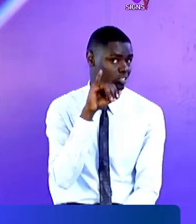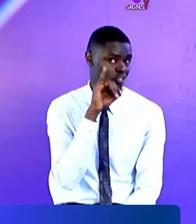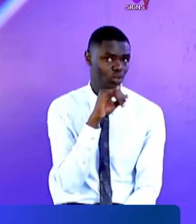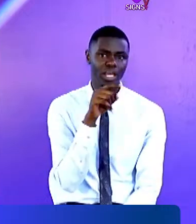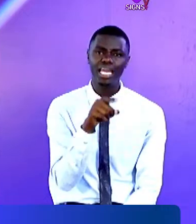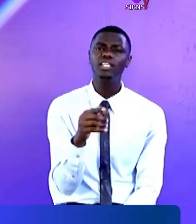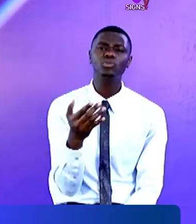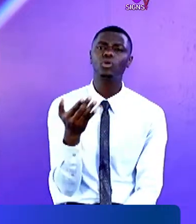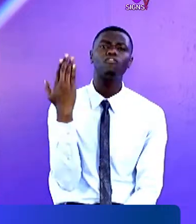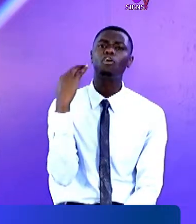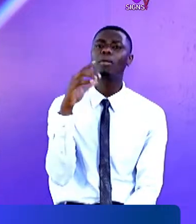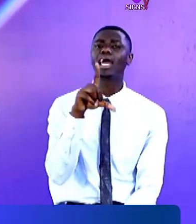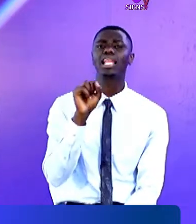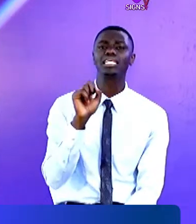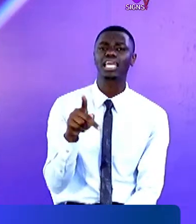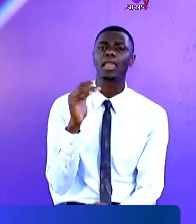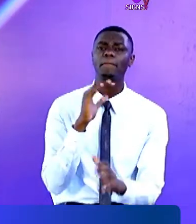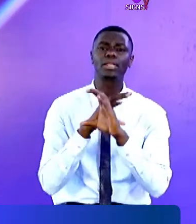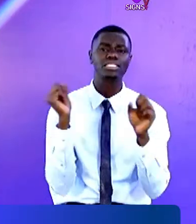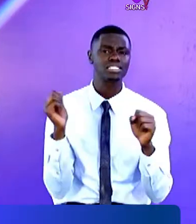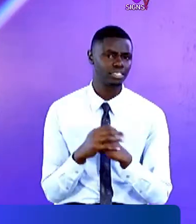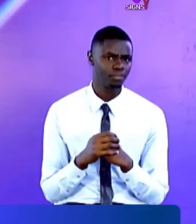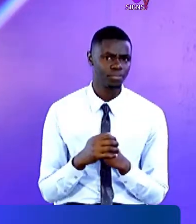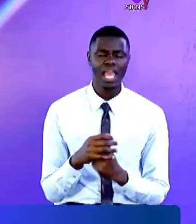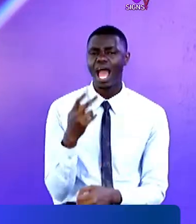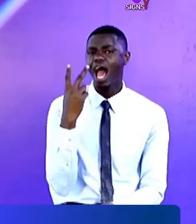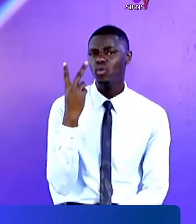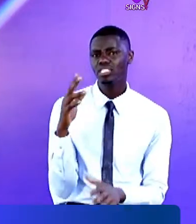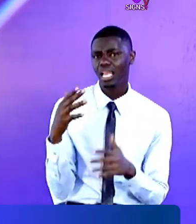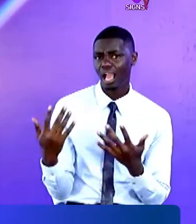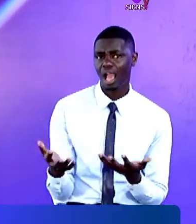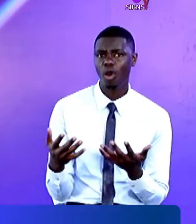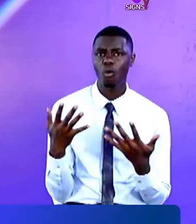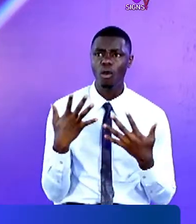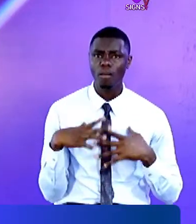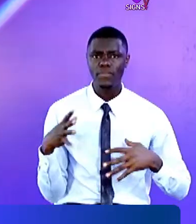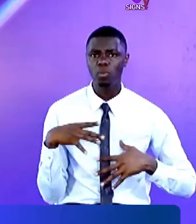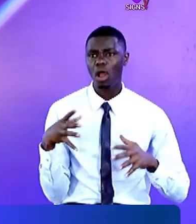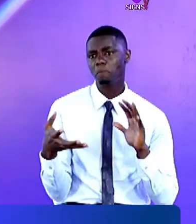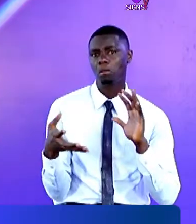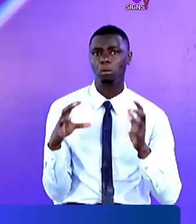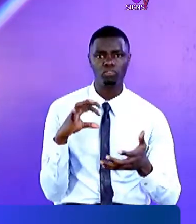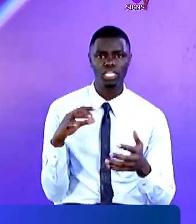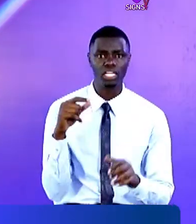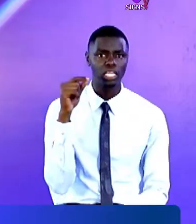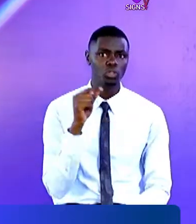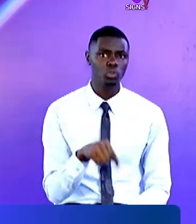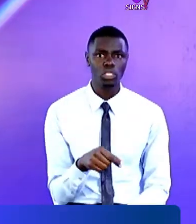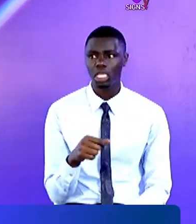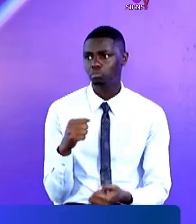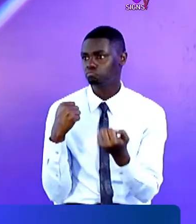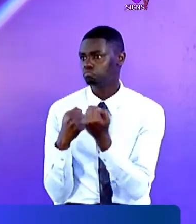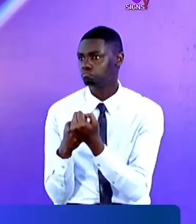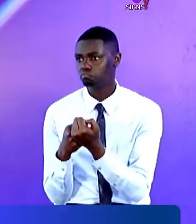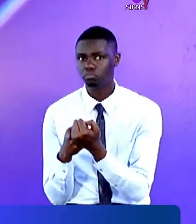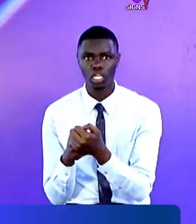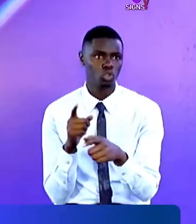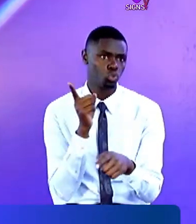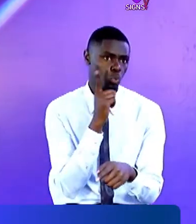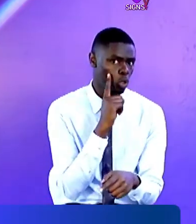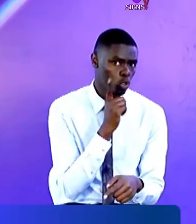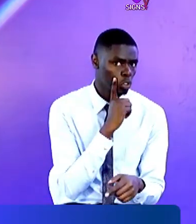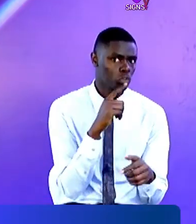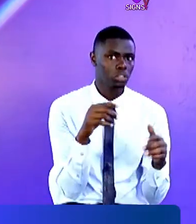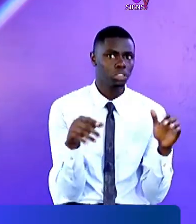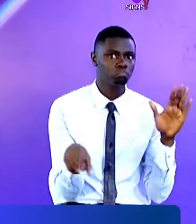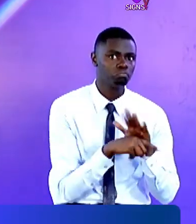former LSK president. So are you seeing how the people are conflicted? Today, they are on the left side of their mouth. Tomorrow, they're on the right side